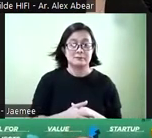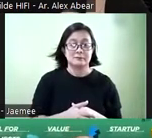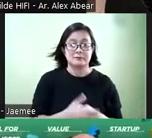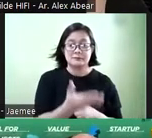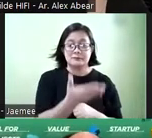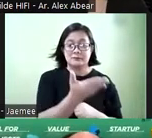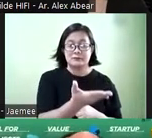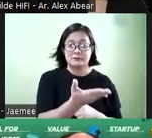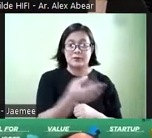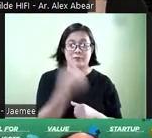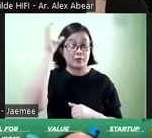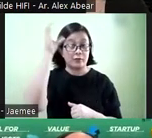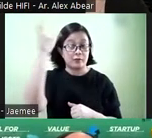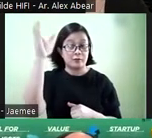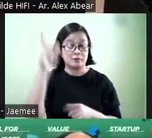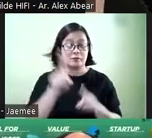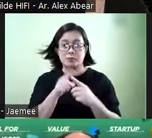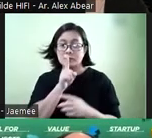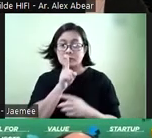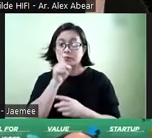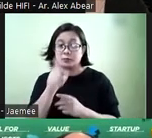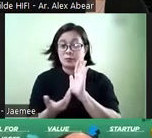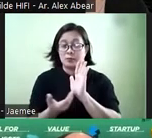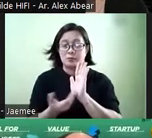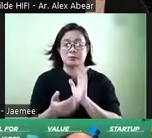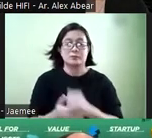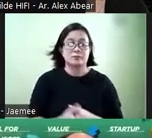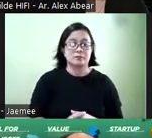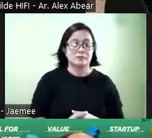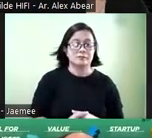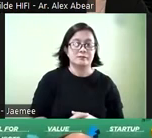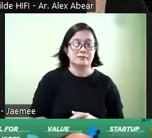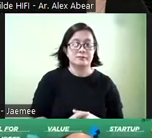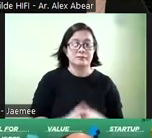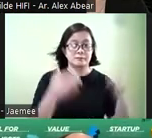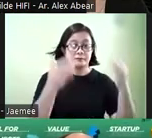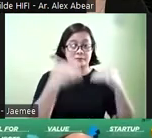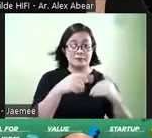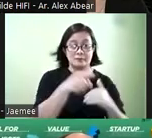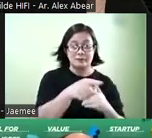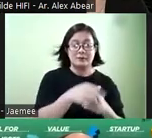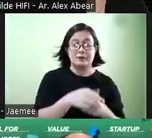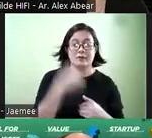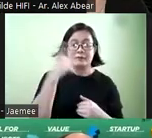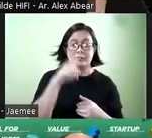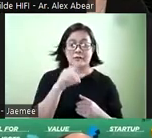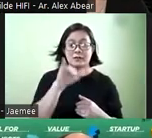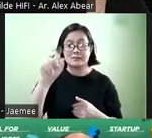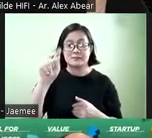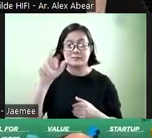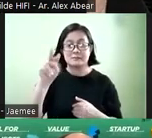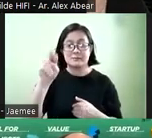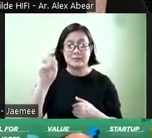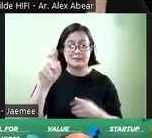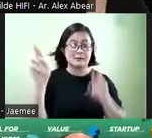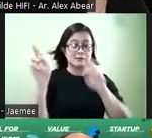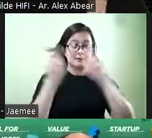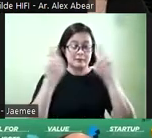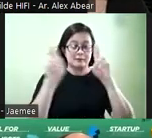from concept to actual proven metrics. No? And that goes the same to the investment readiness level. Yeah.